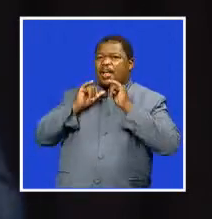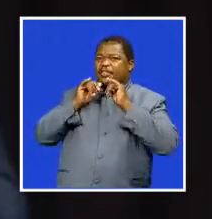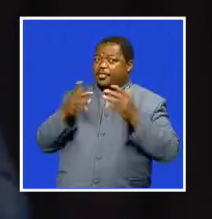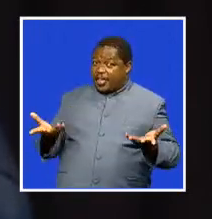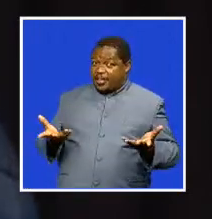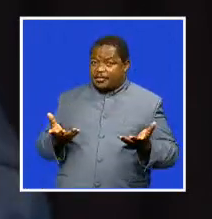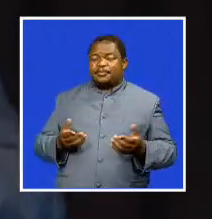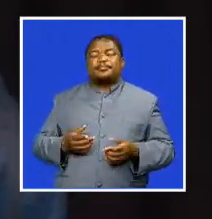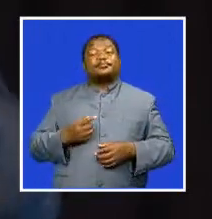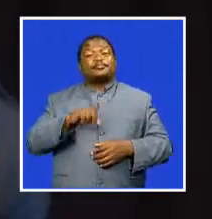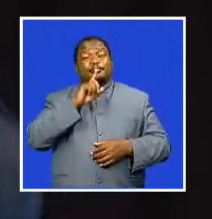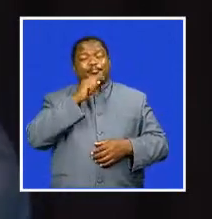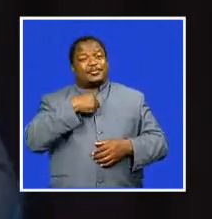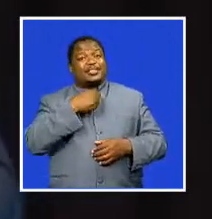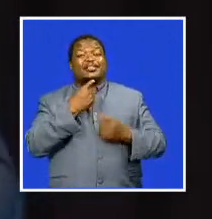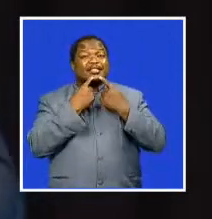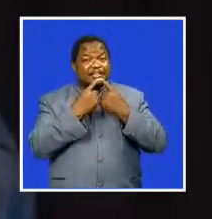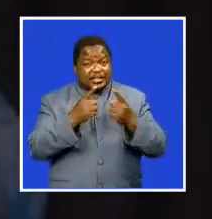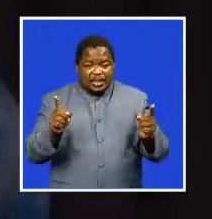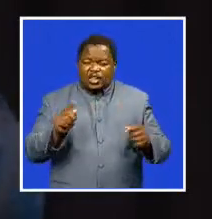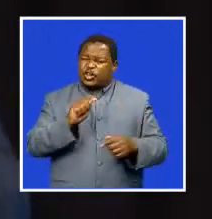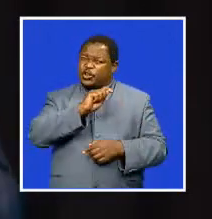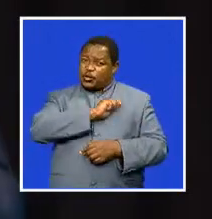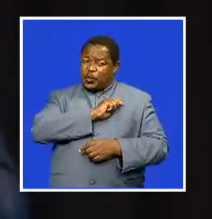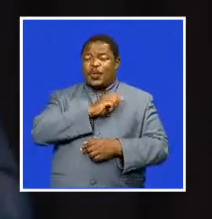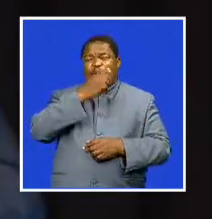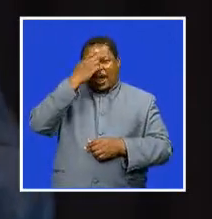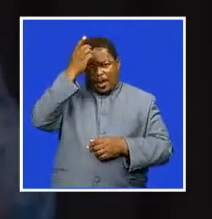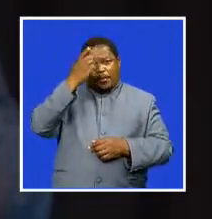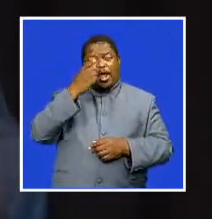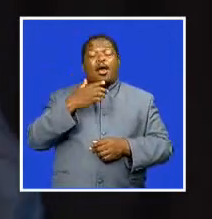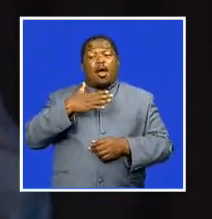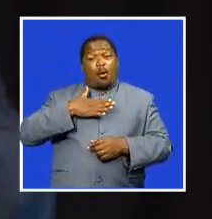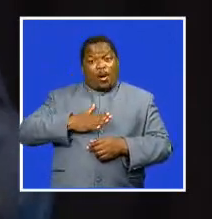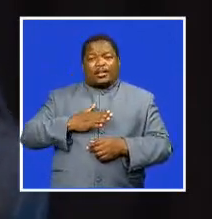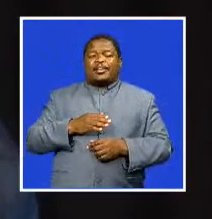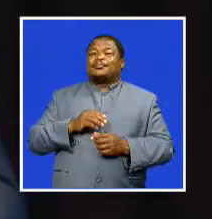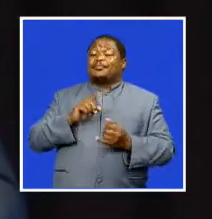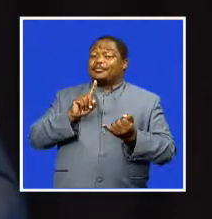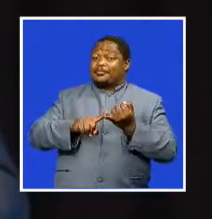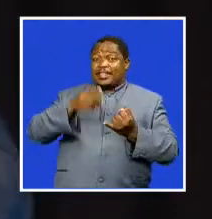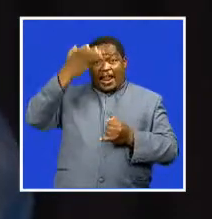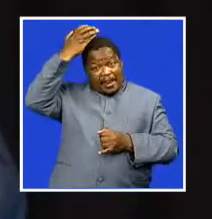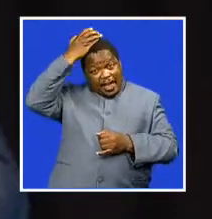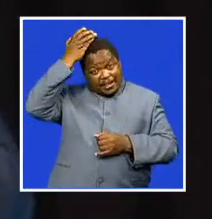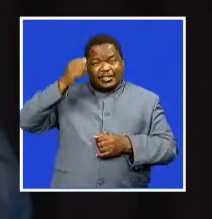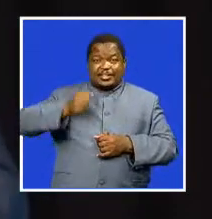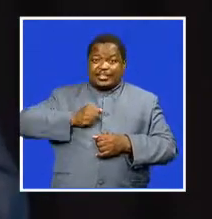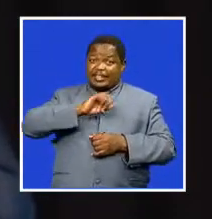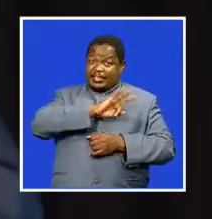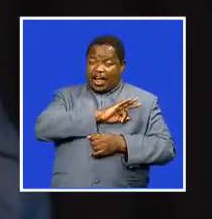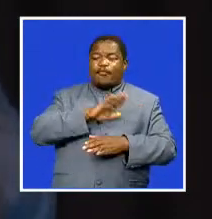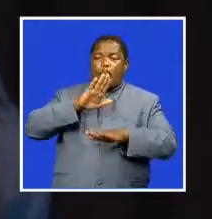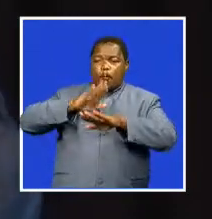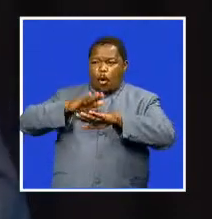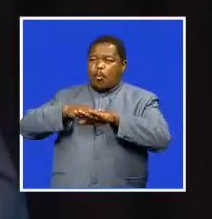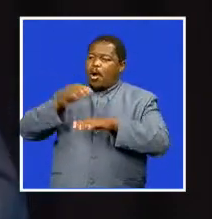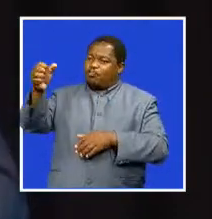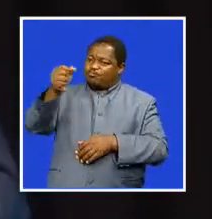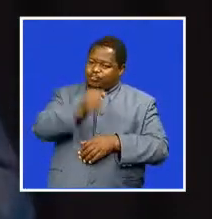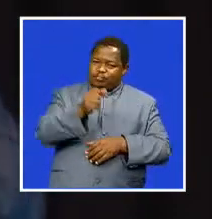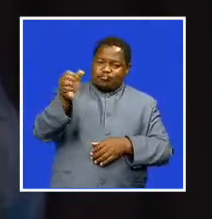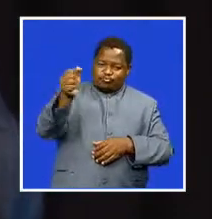utimisele kungedabones utimisele ukuthi nedibhedlela nema-clinics bani abafika khona bathole